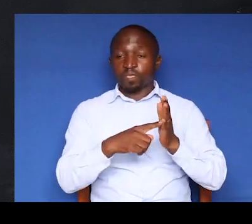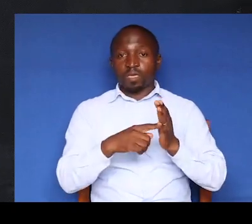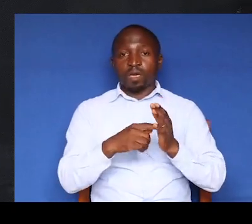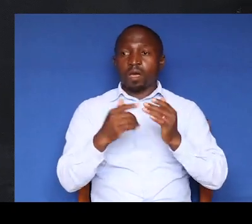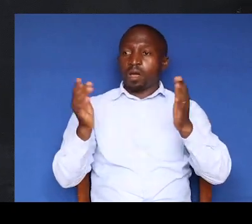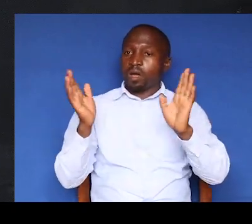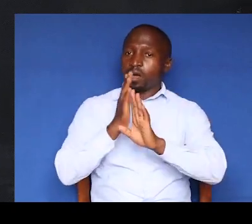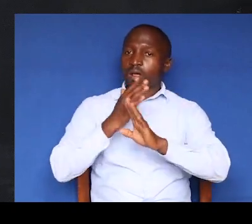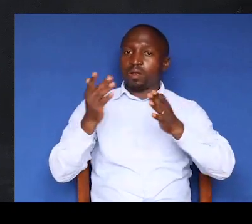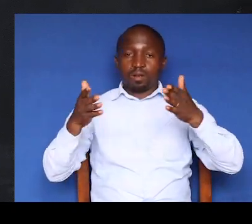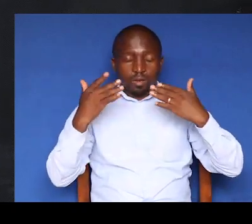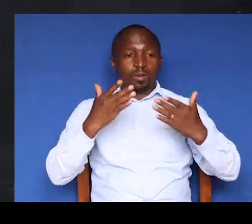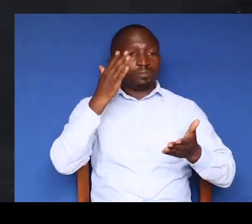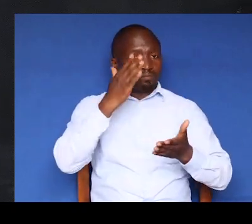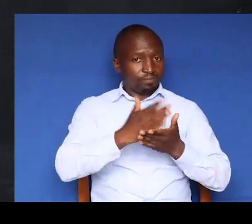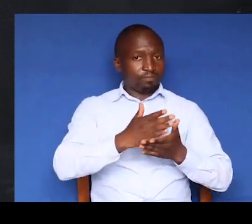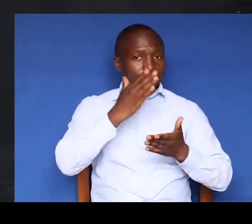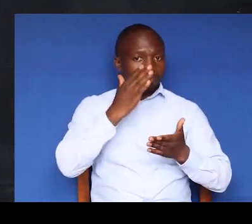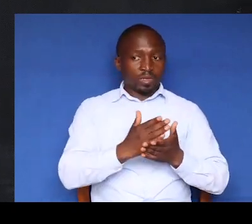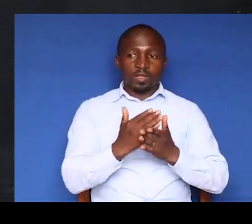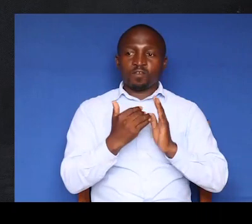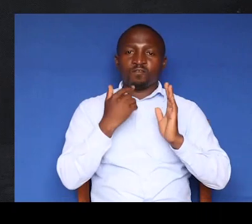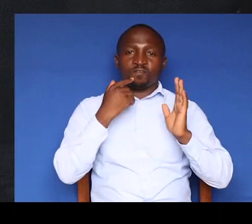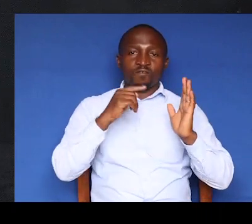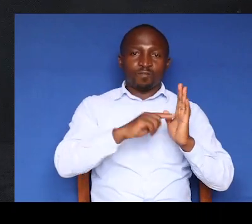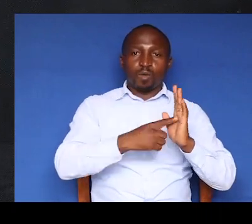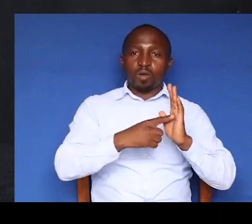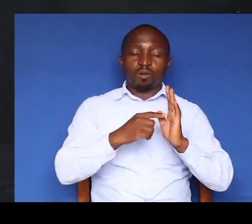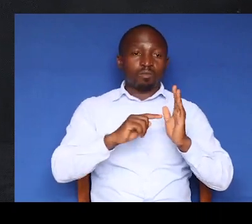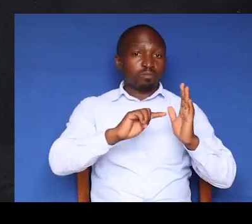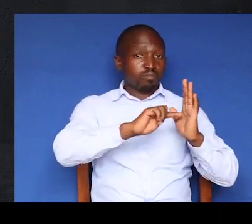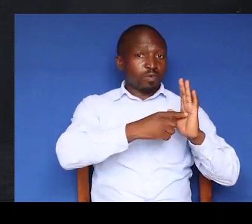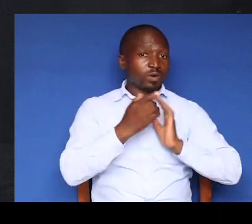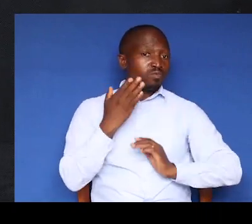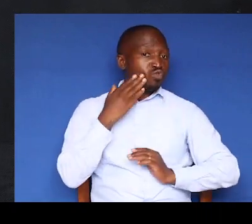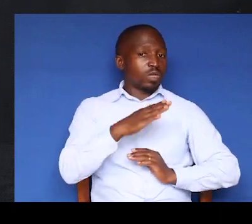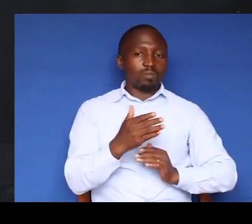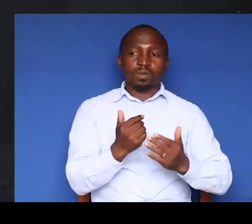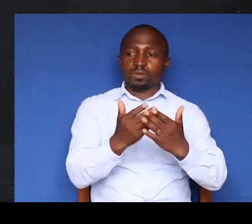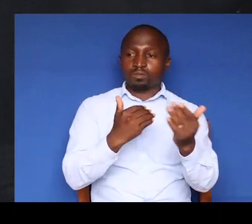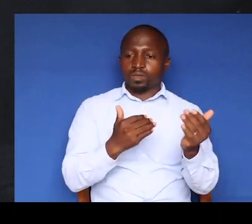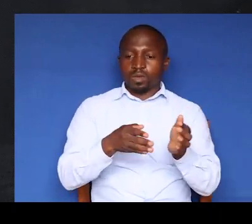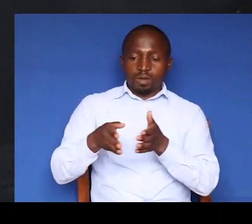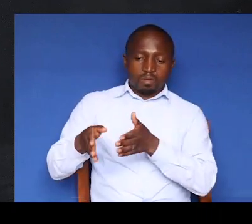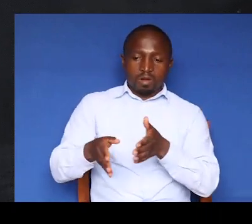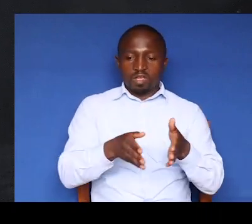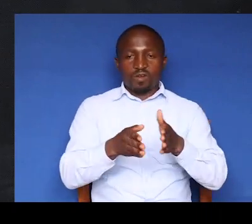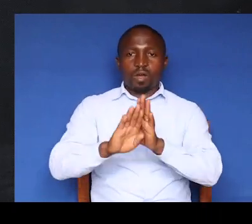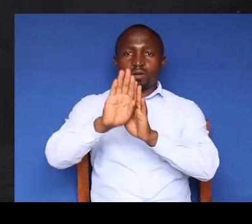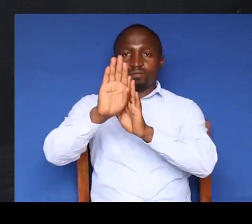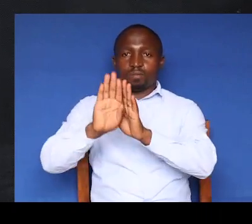climate appears the most important factor influencing river regime. But